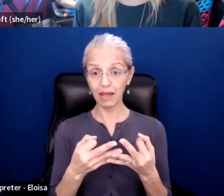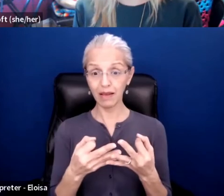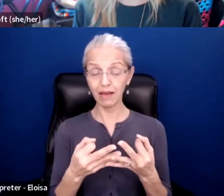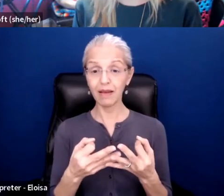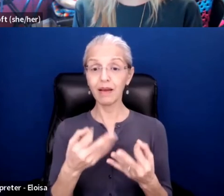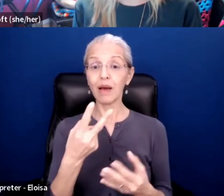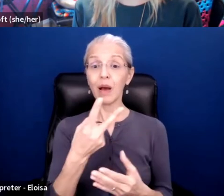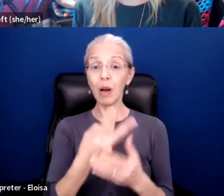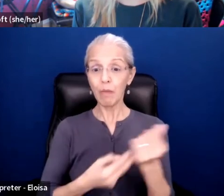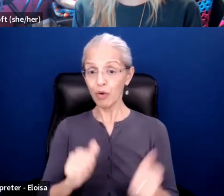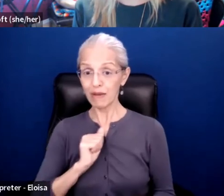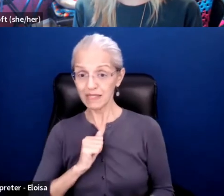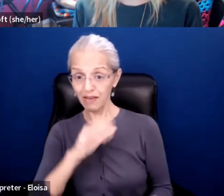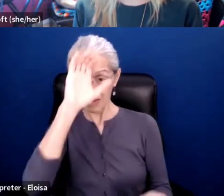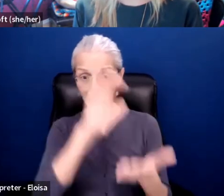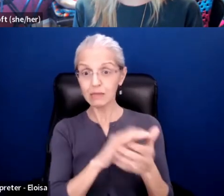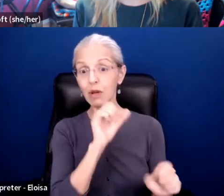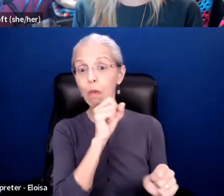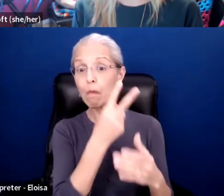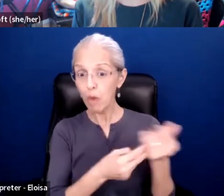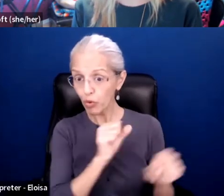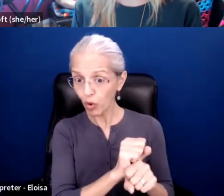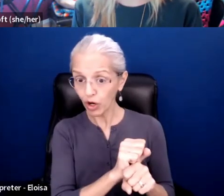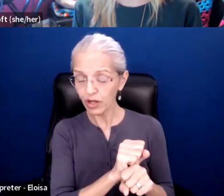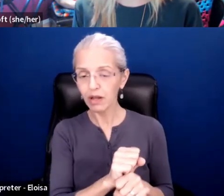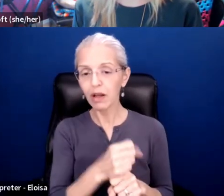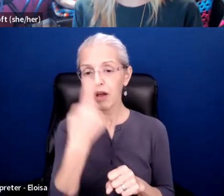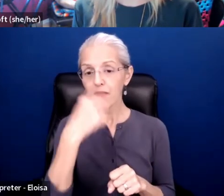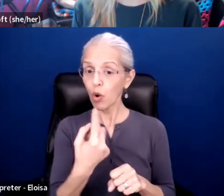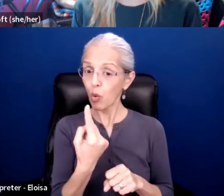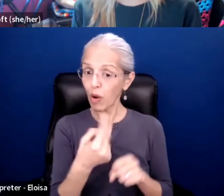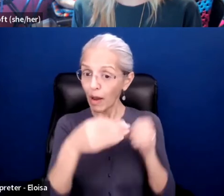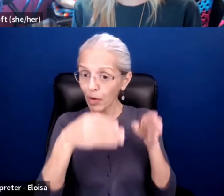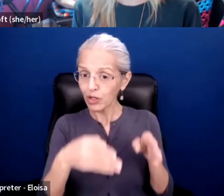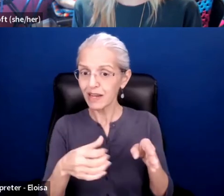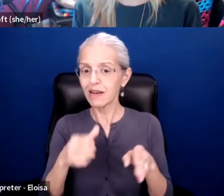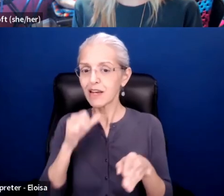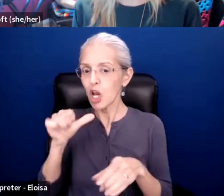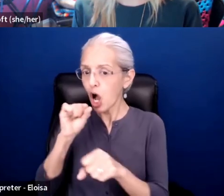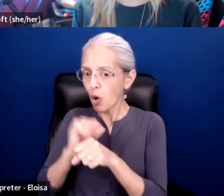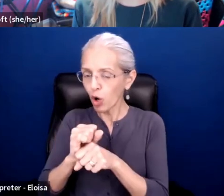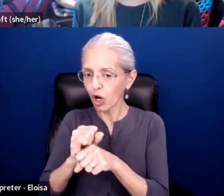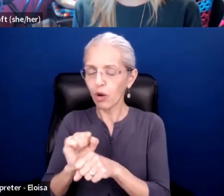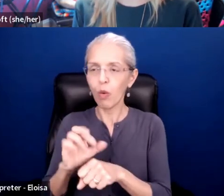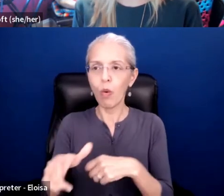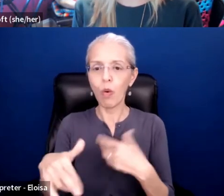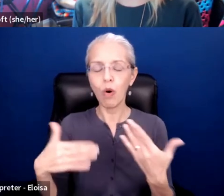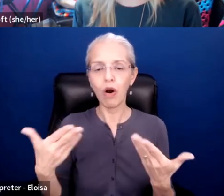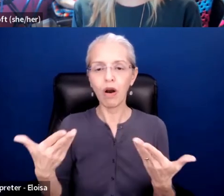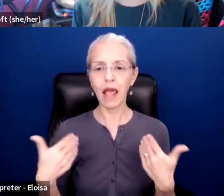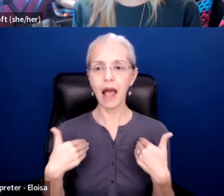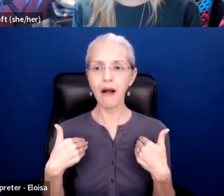husband and wife, we're both working, right? So in order for one person to be able to not work or have it be sort of